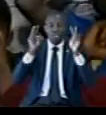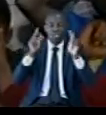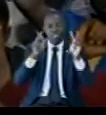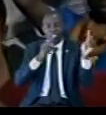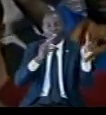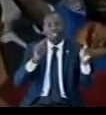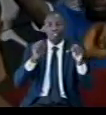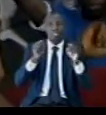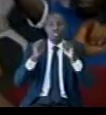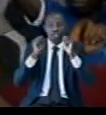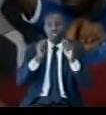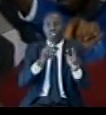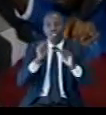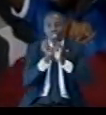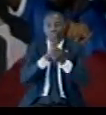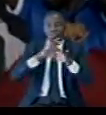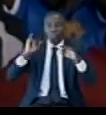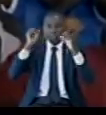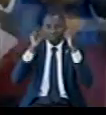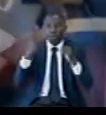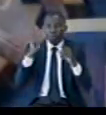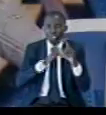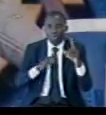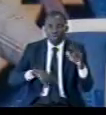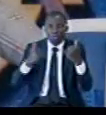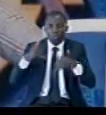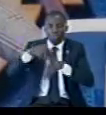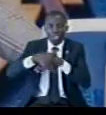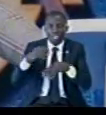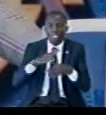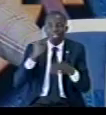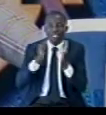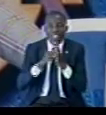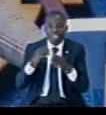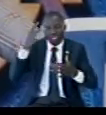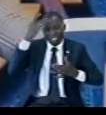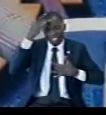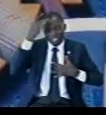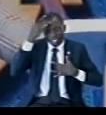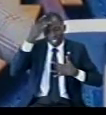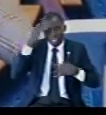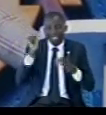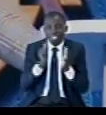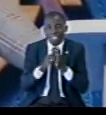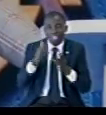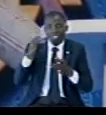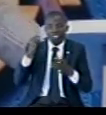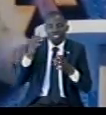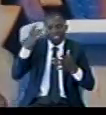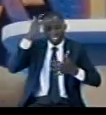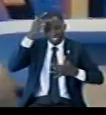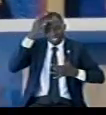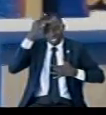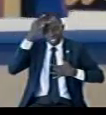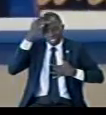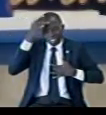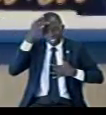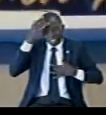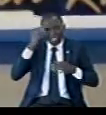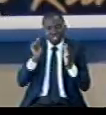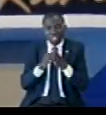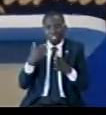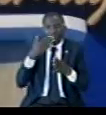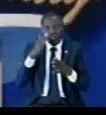tonight. And that infirmity and that sickness and that disease and that thing that had